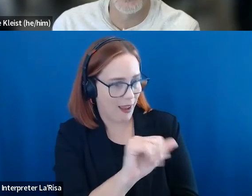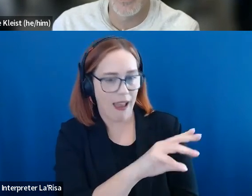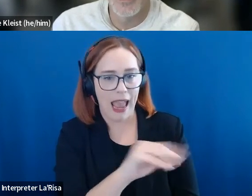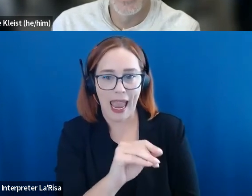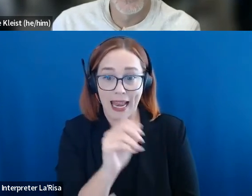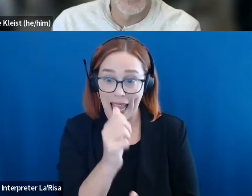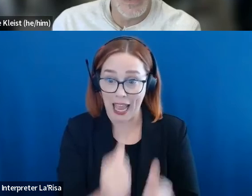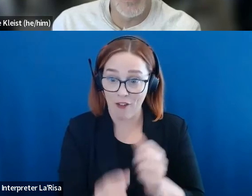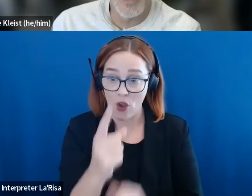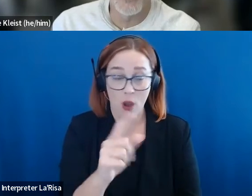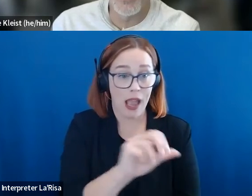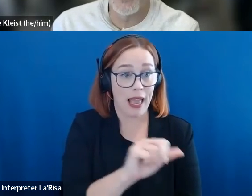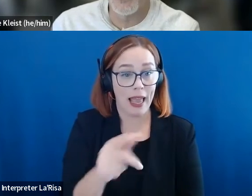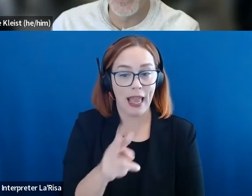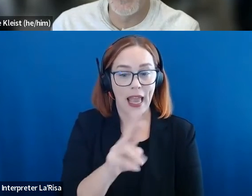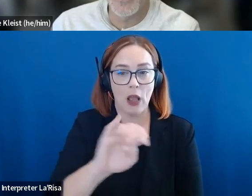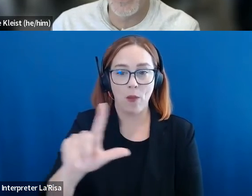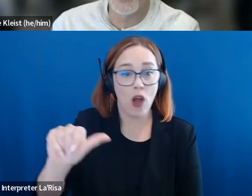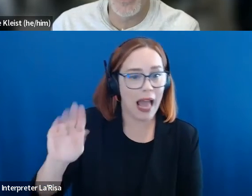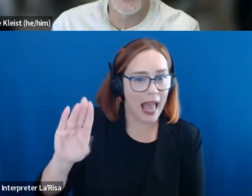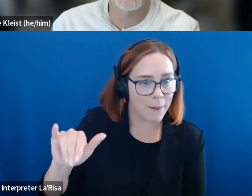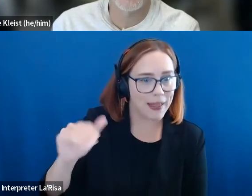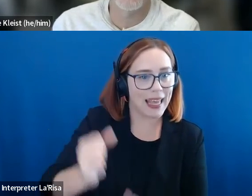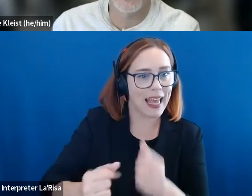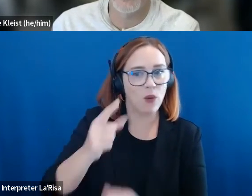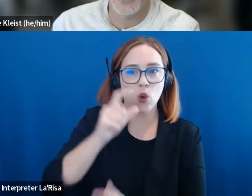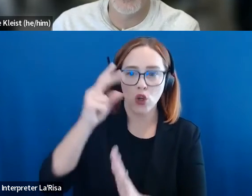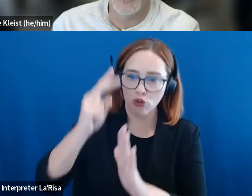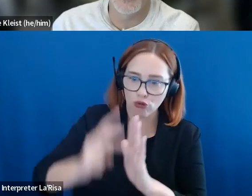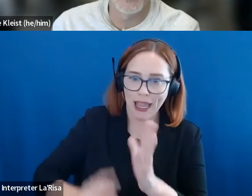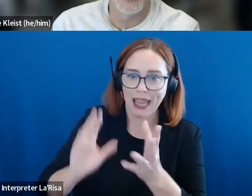April. I mean, Abby and everyone for reading the comments, and